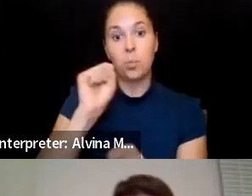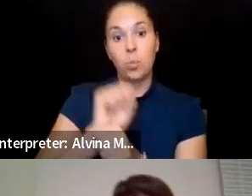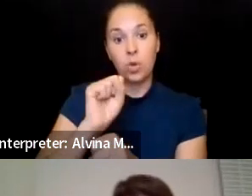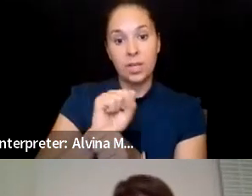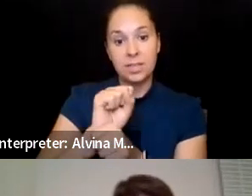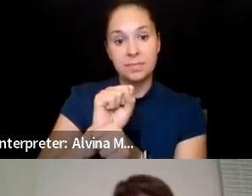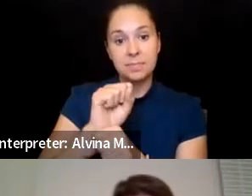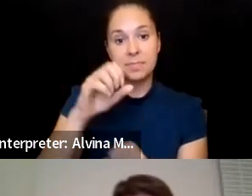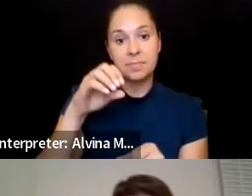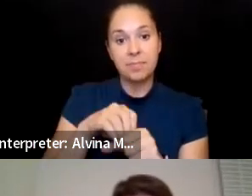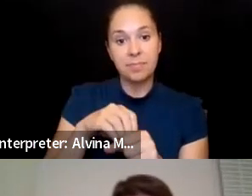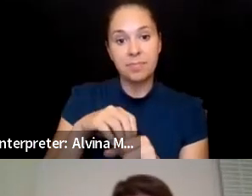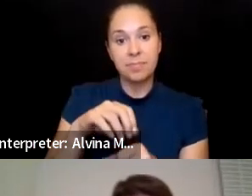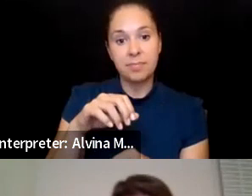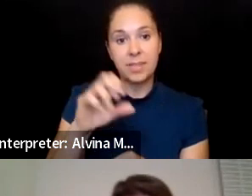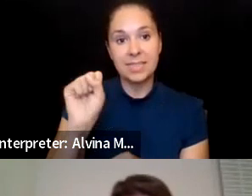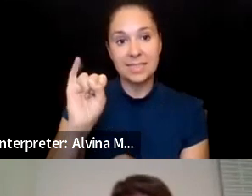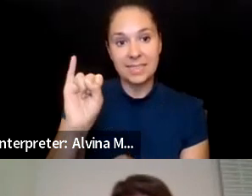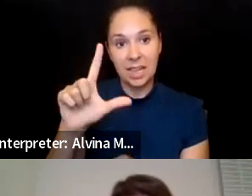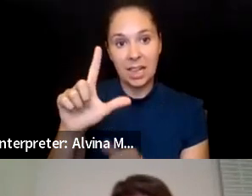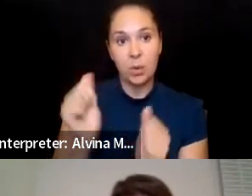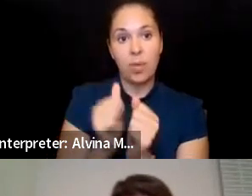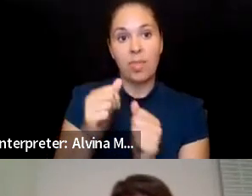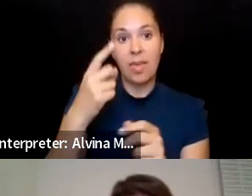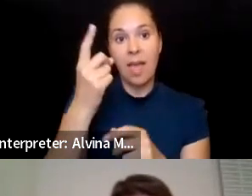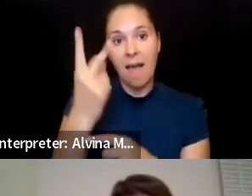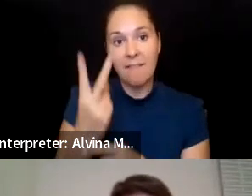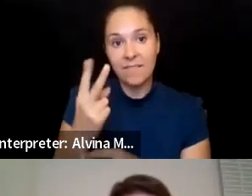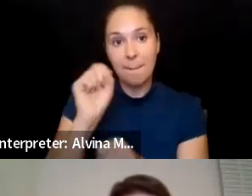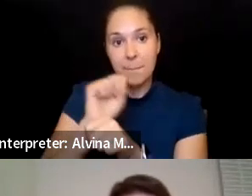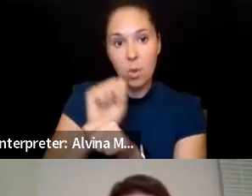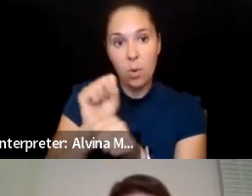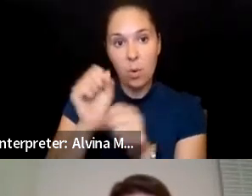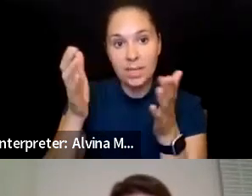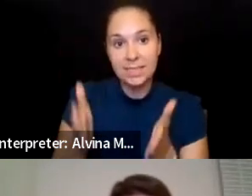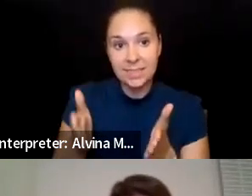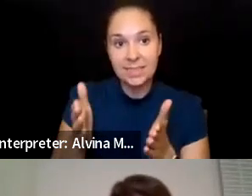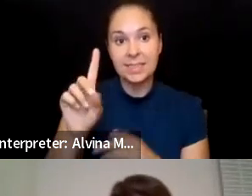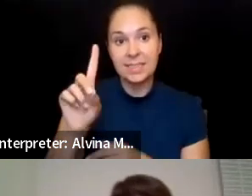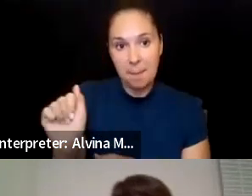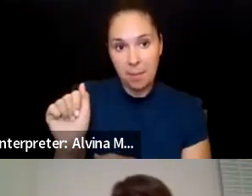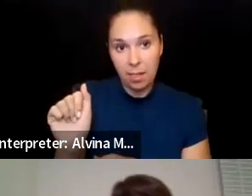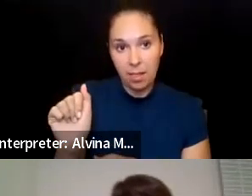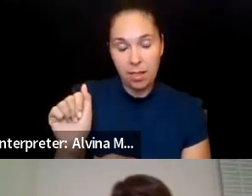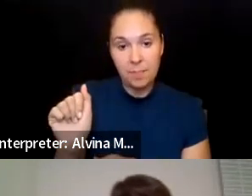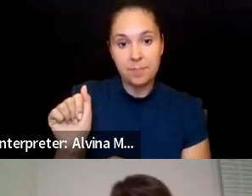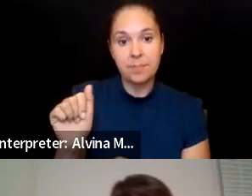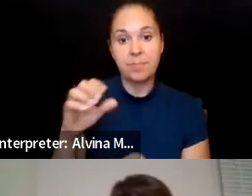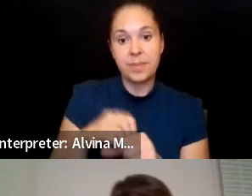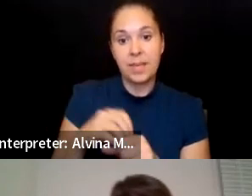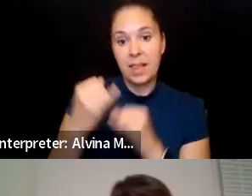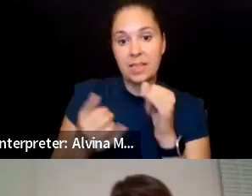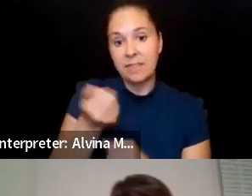working in a SIL with half of us employees being disabled, and in the last few